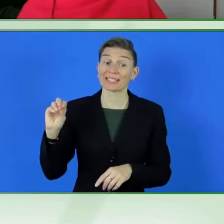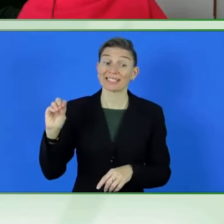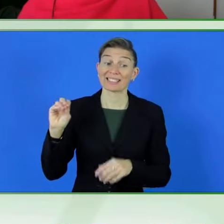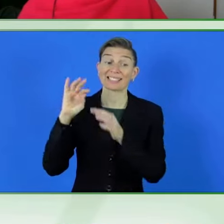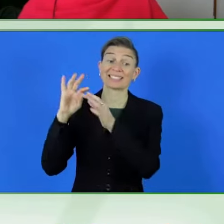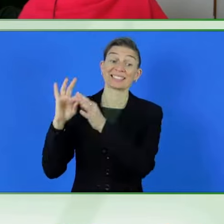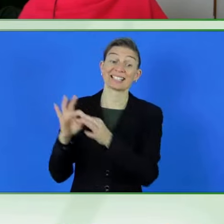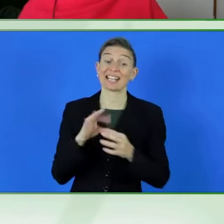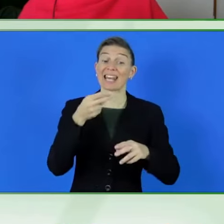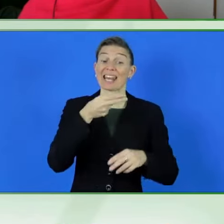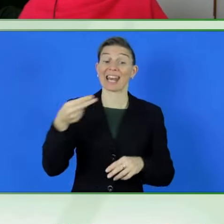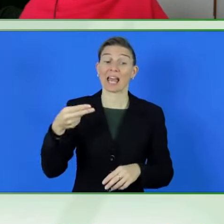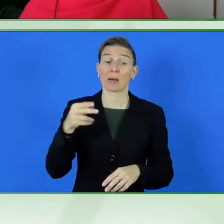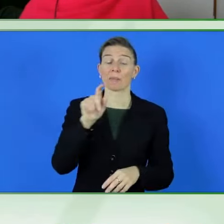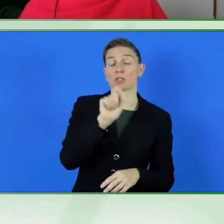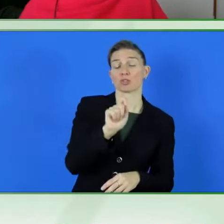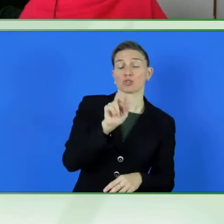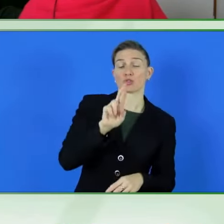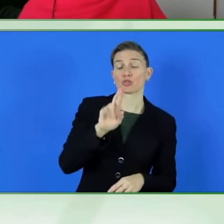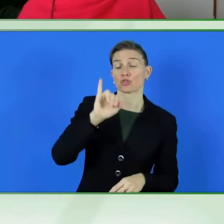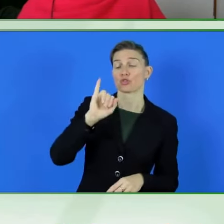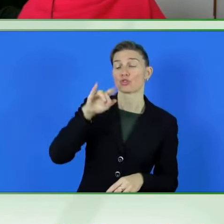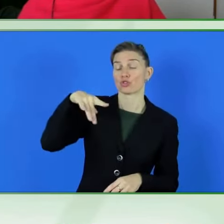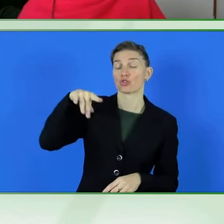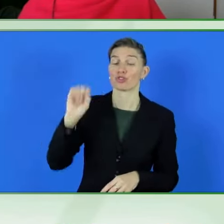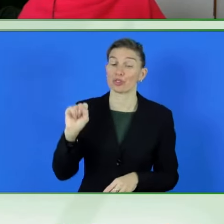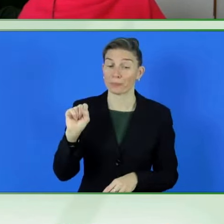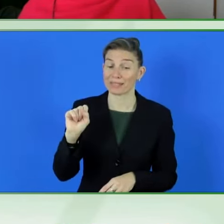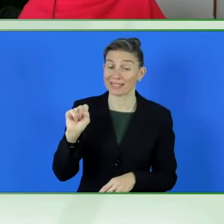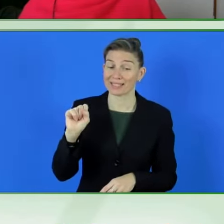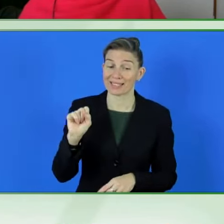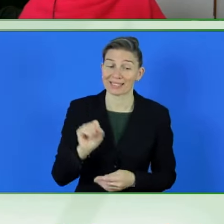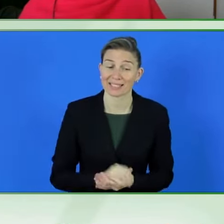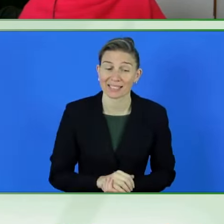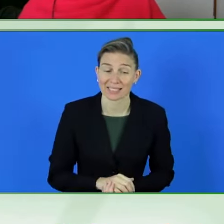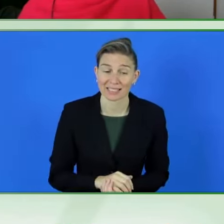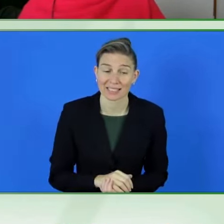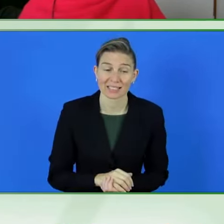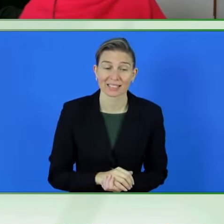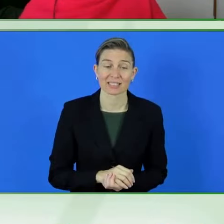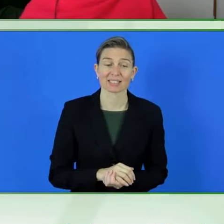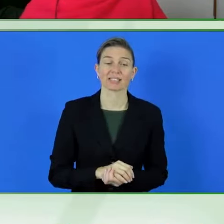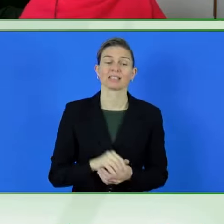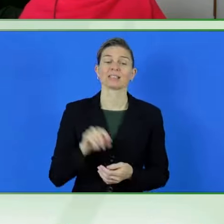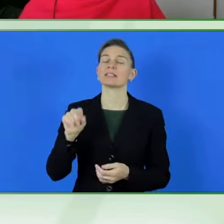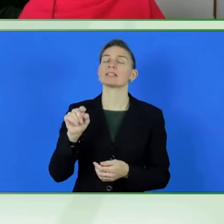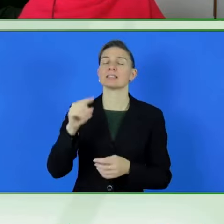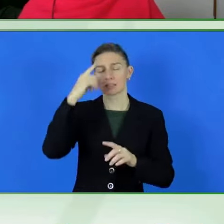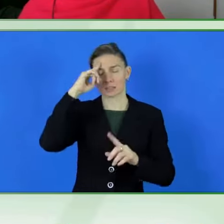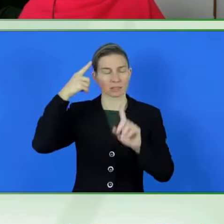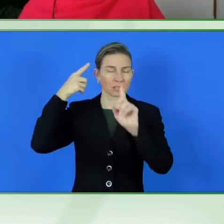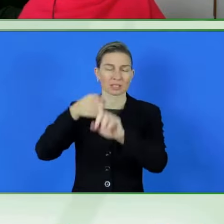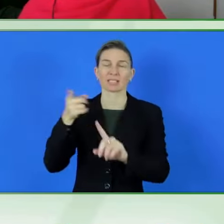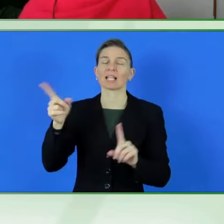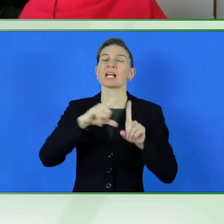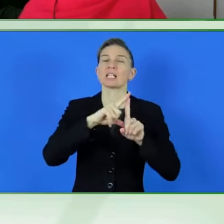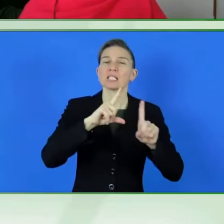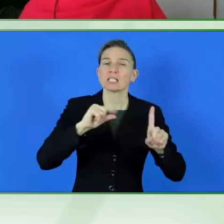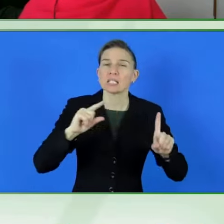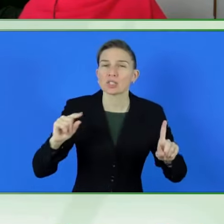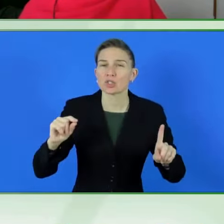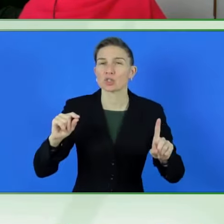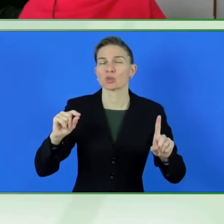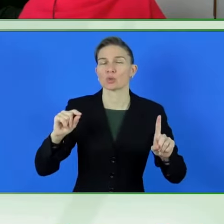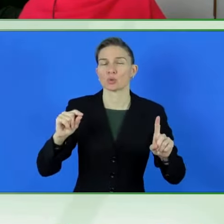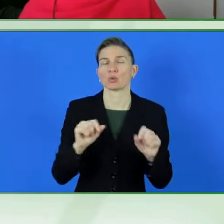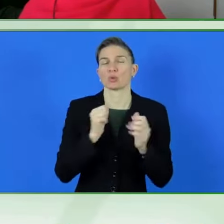goal of this project is development of digital solutions for a more inclusive public transportation. Within